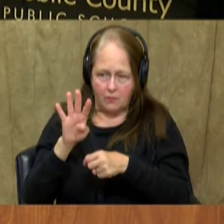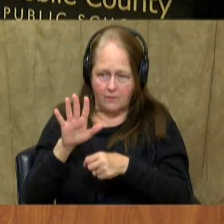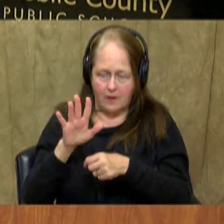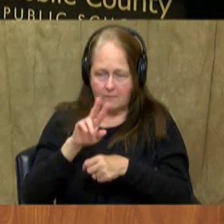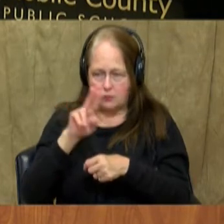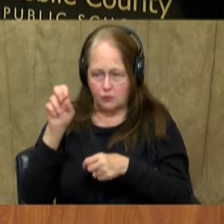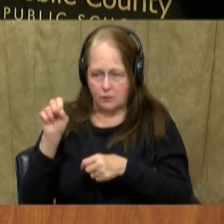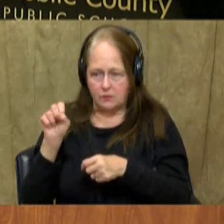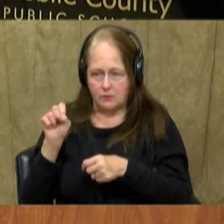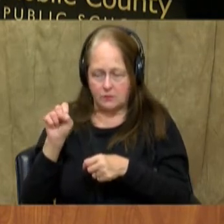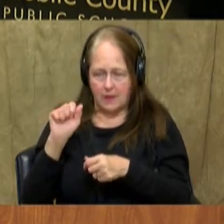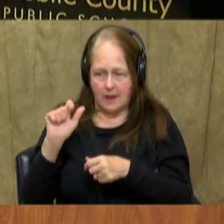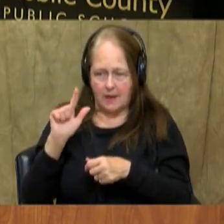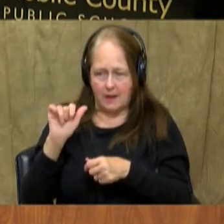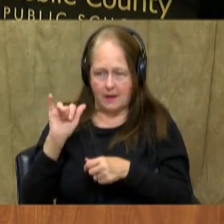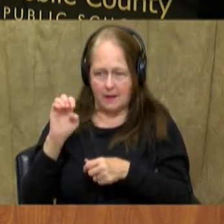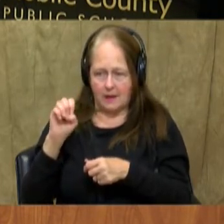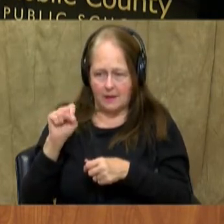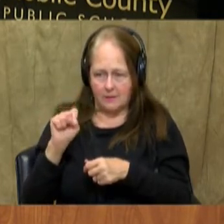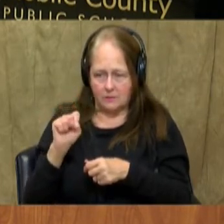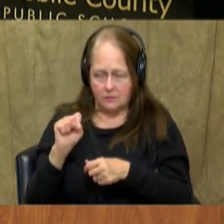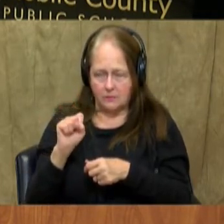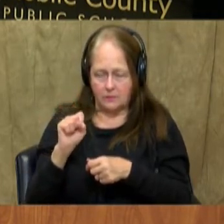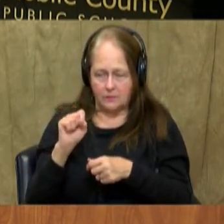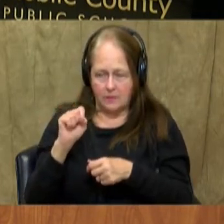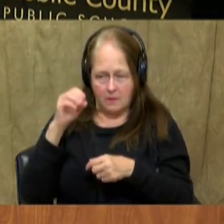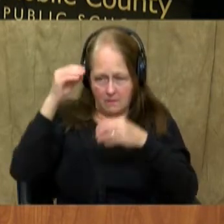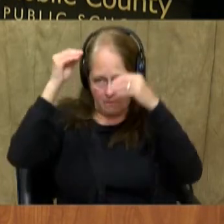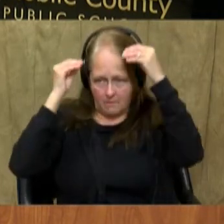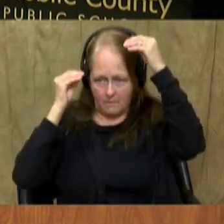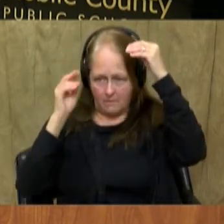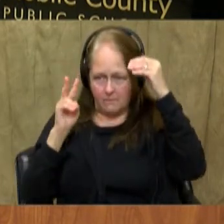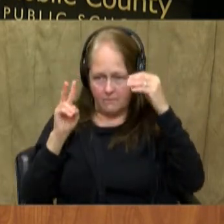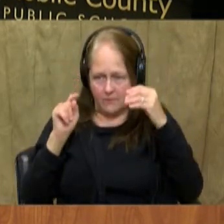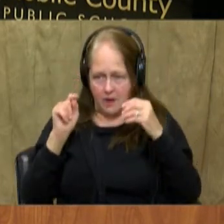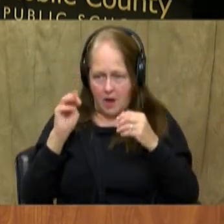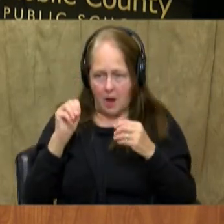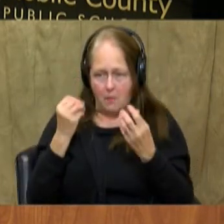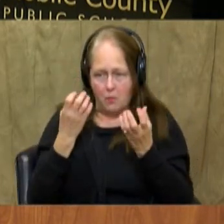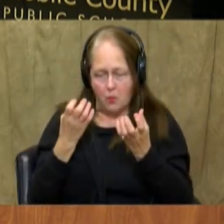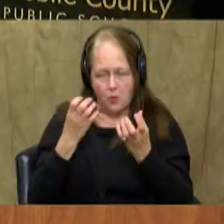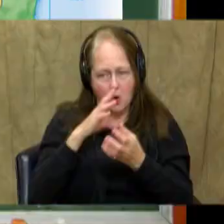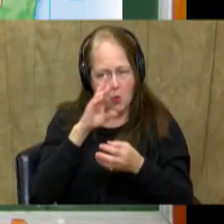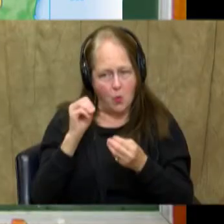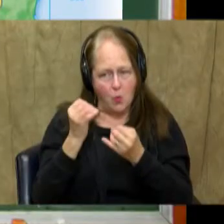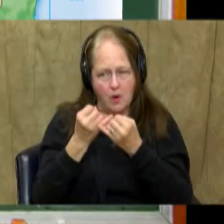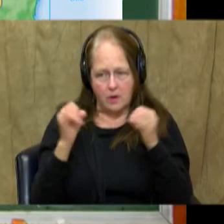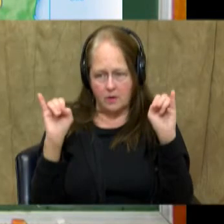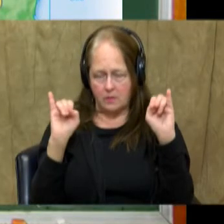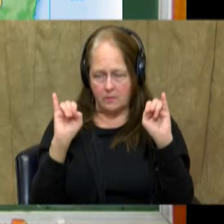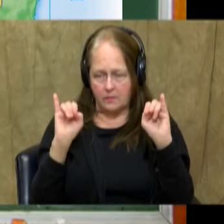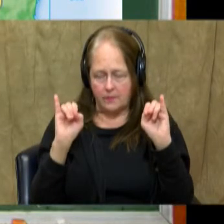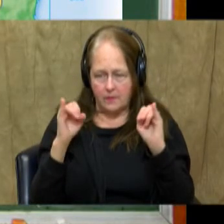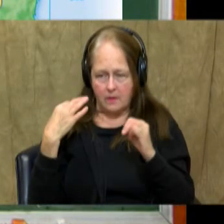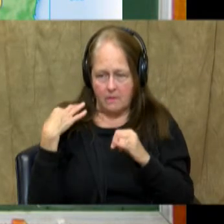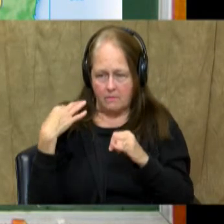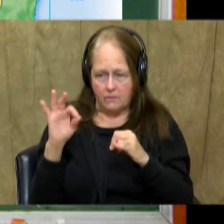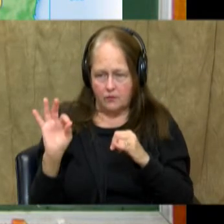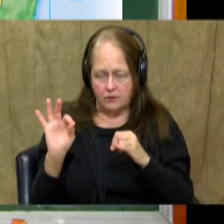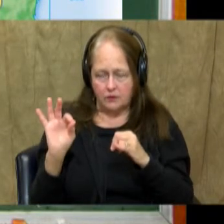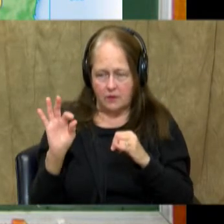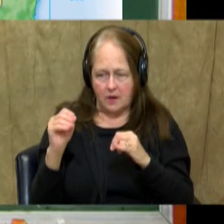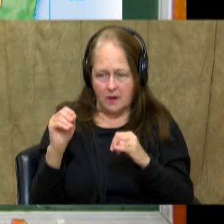1945, then Vietnam wanted its own independence. Well, the French and the Vietnamese were